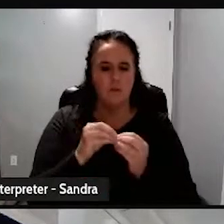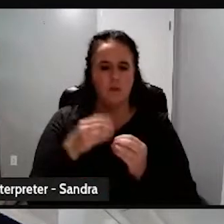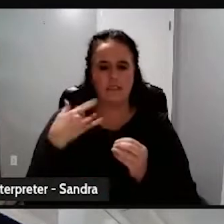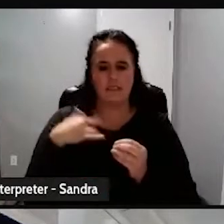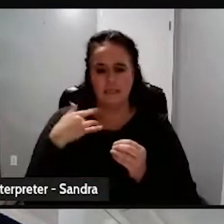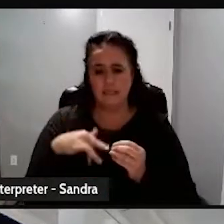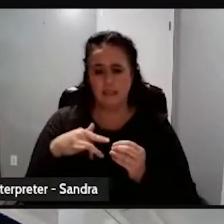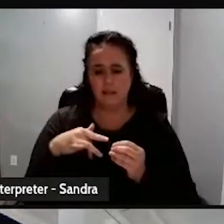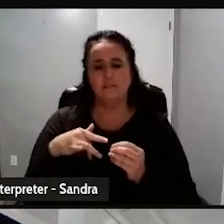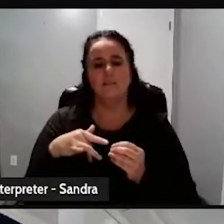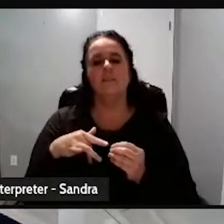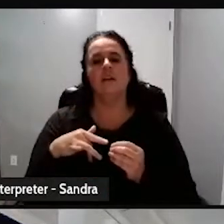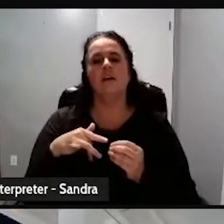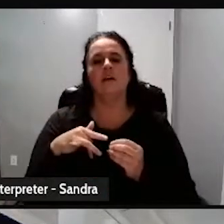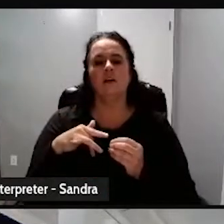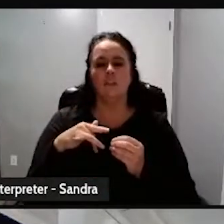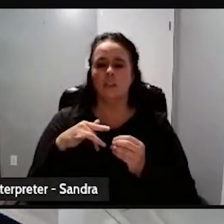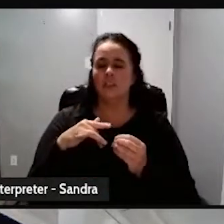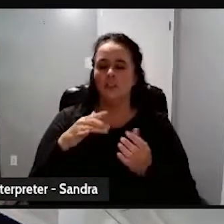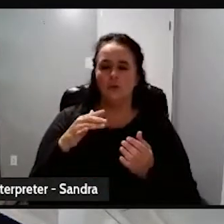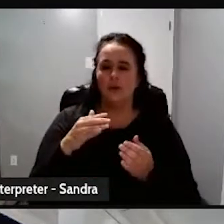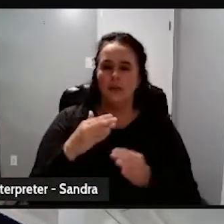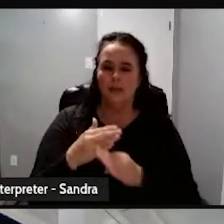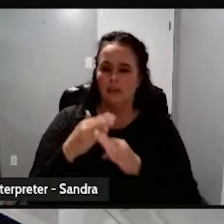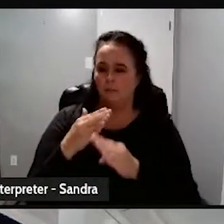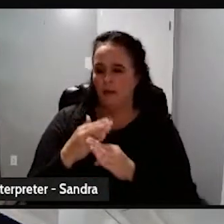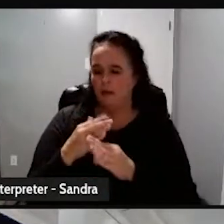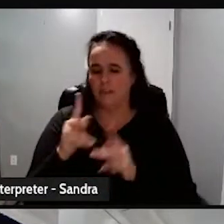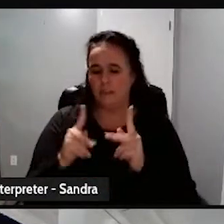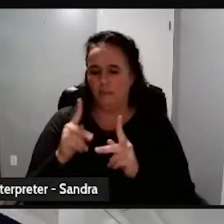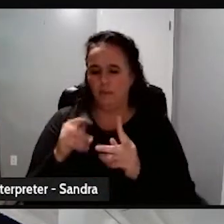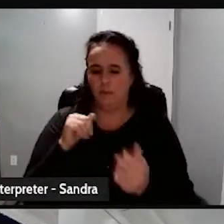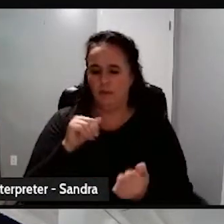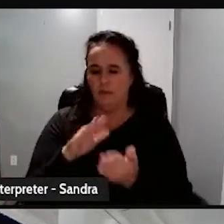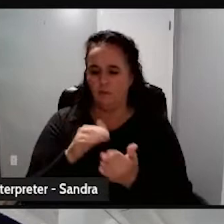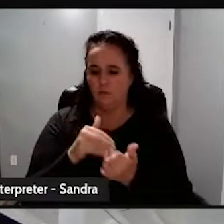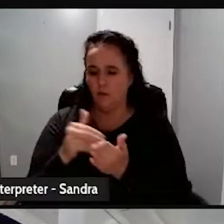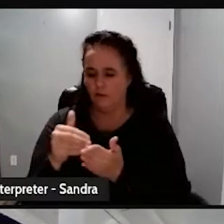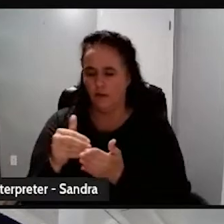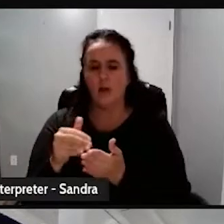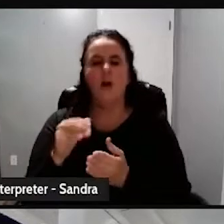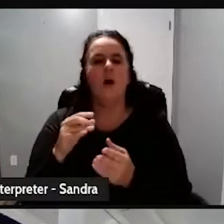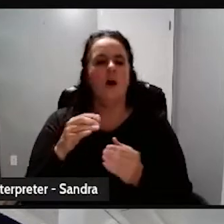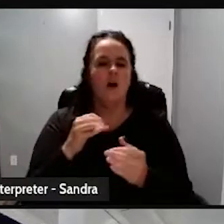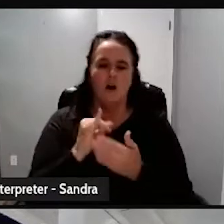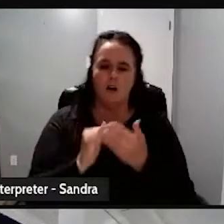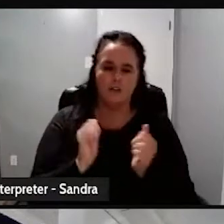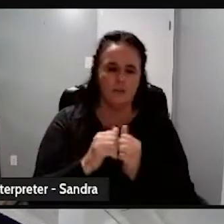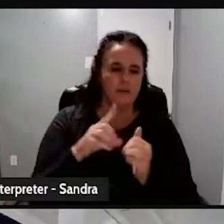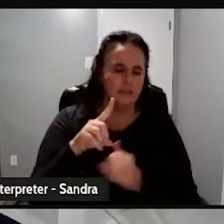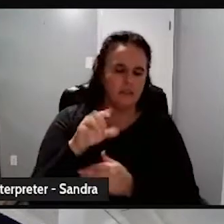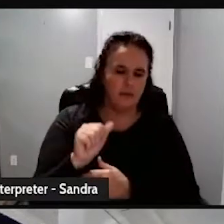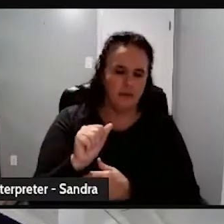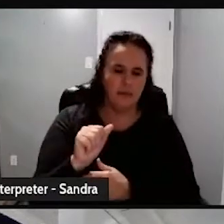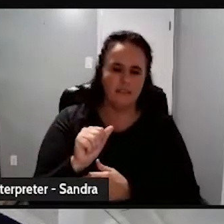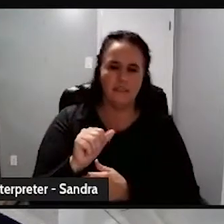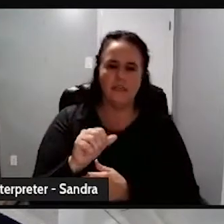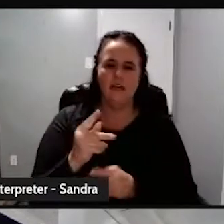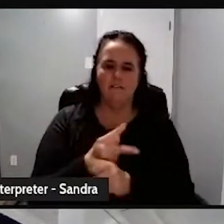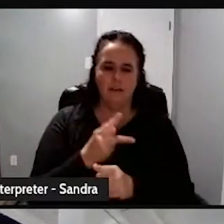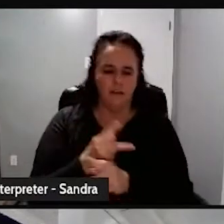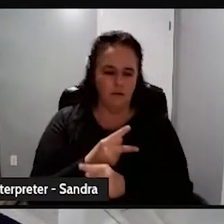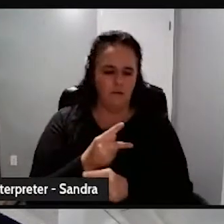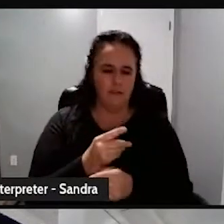the disparities people with disabilities encounter, artists with disabilities still find venues are catering to